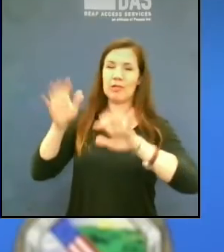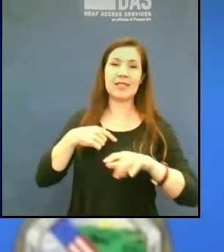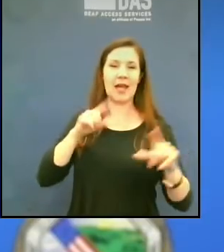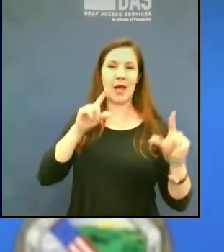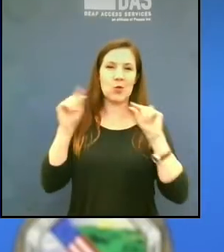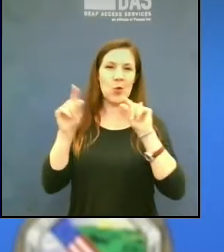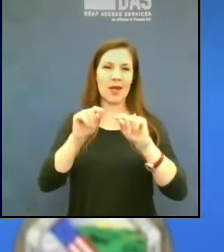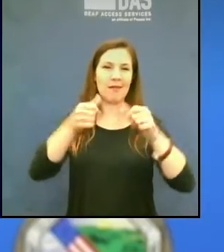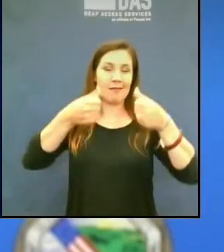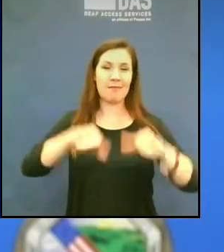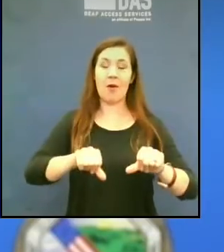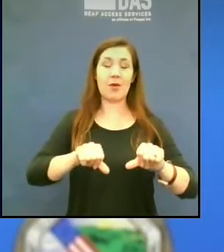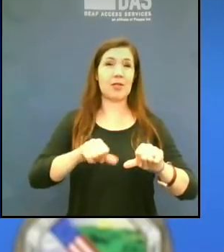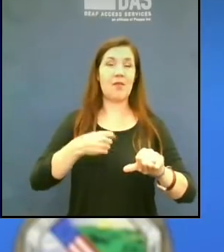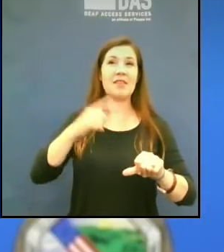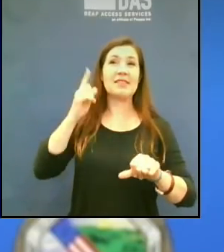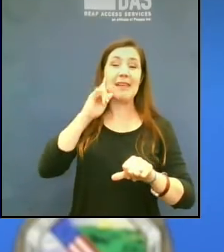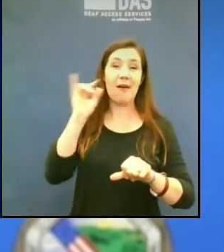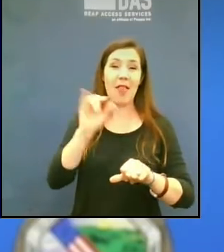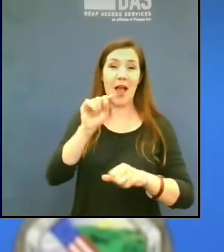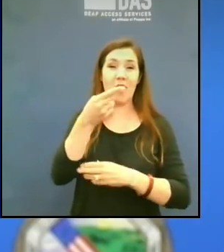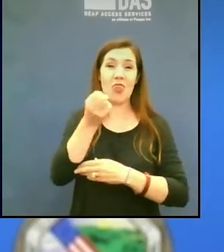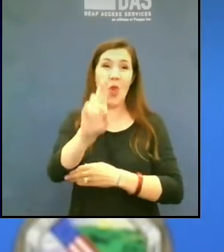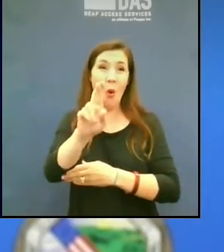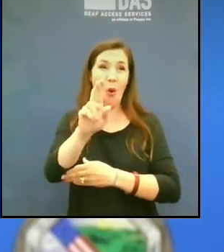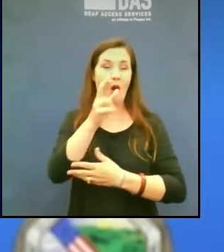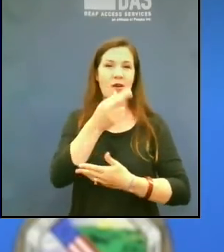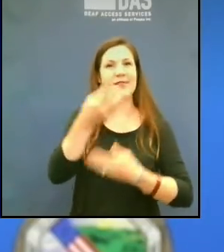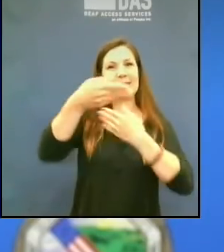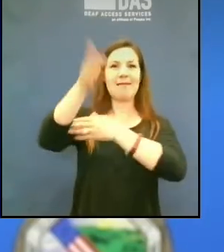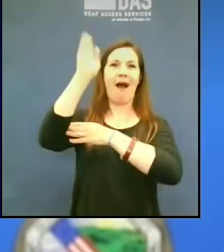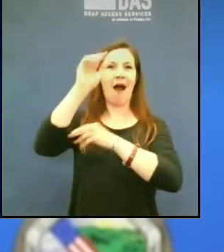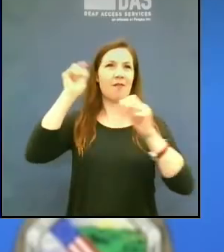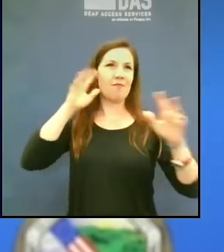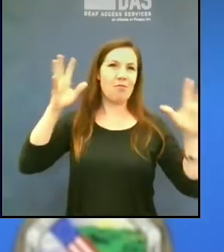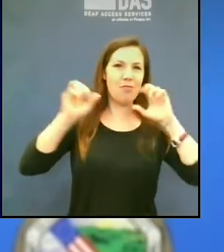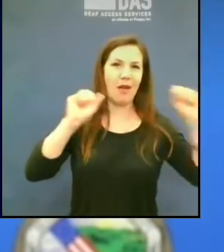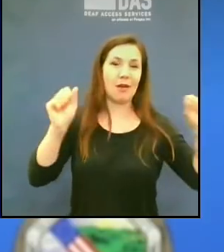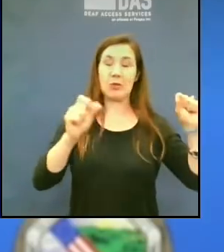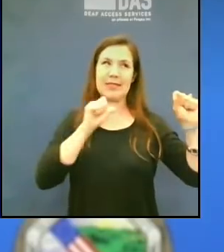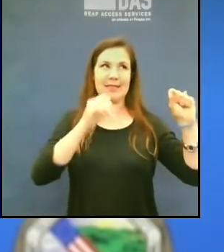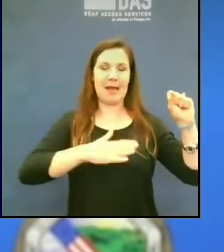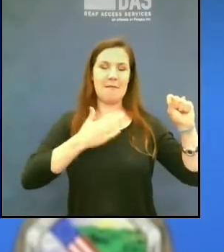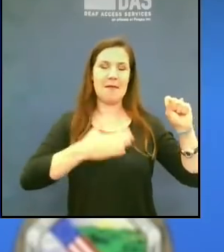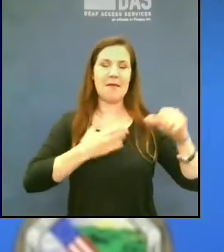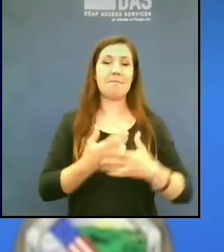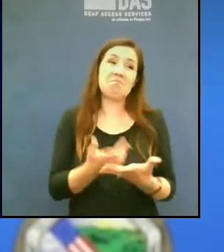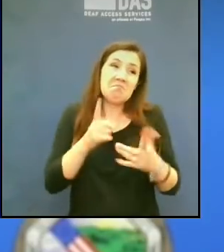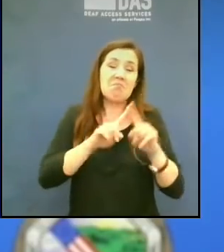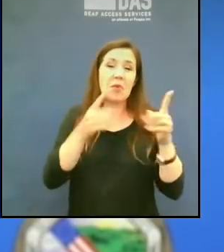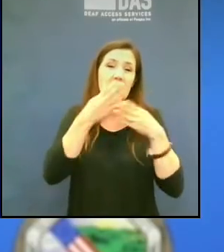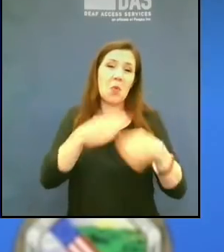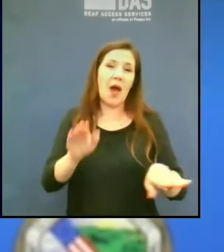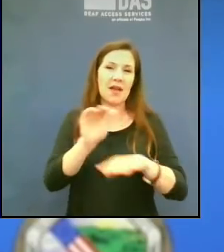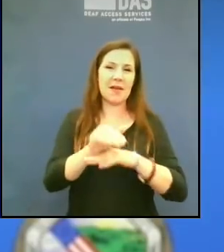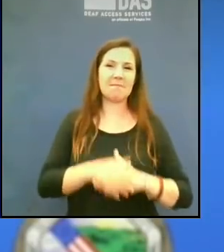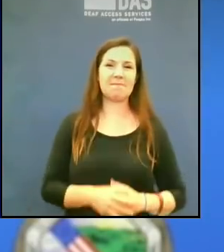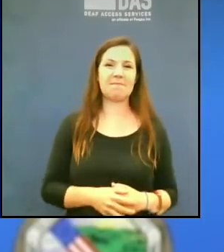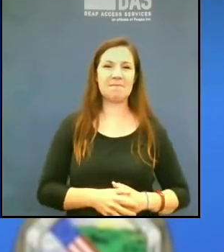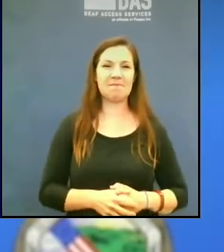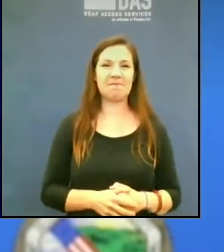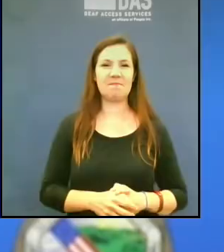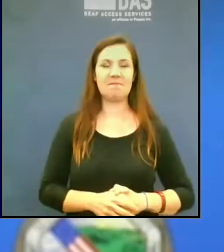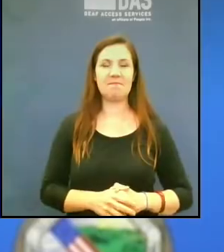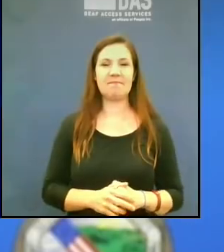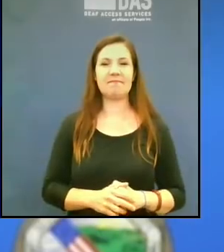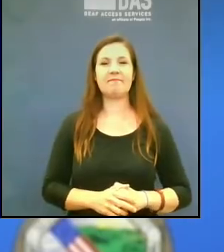out, the god of thunder Thor was very, very unhappy yesterday. It was a quiet night otherwise. We don't have any